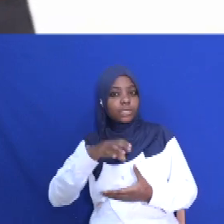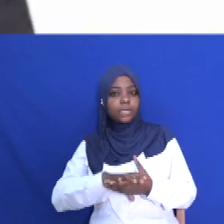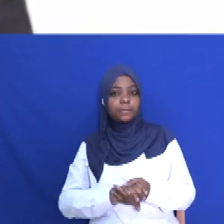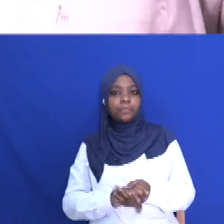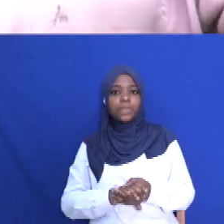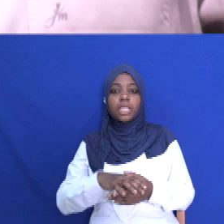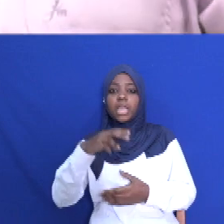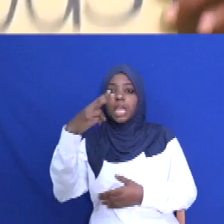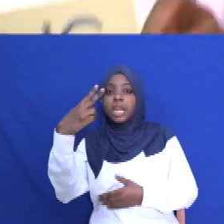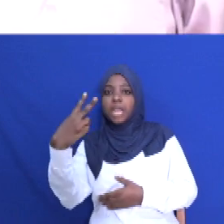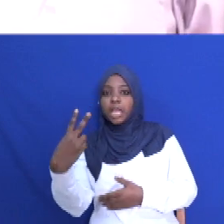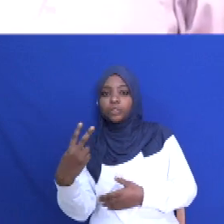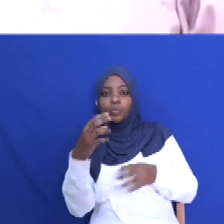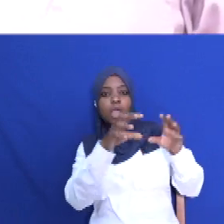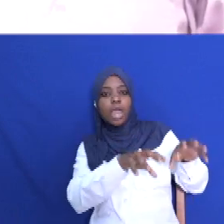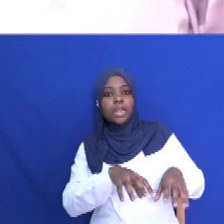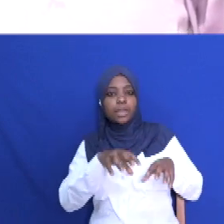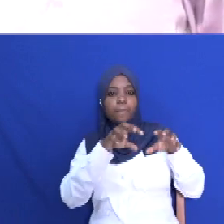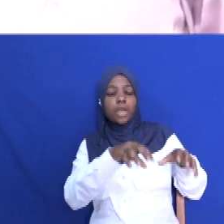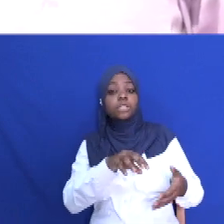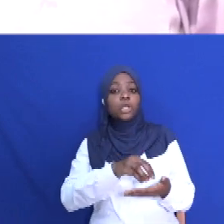are omnivorous.